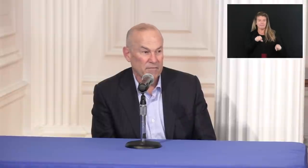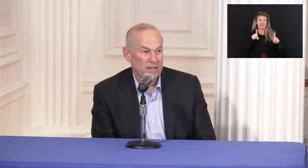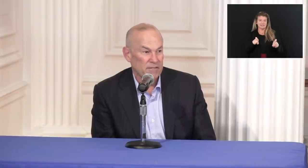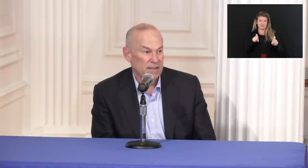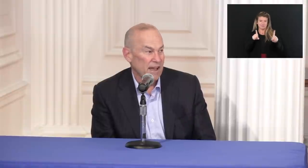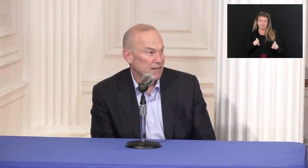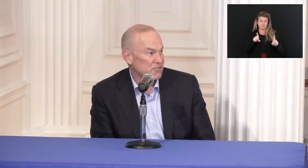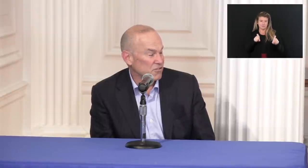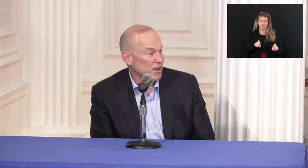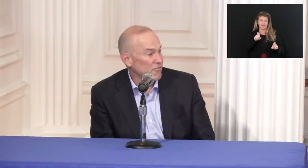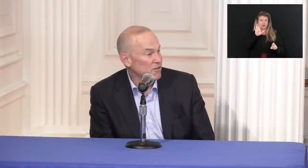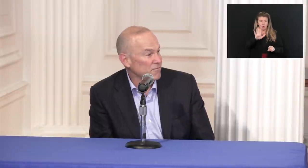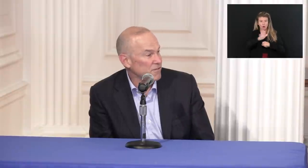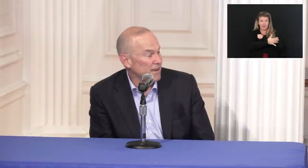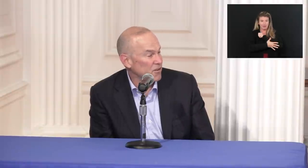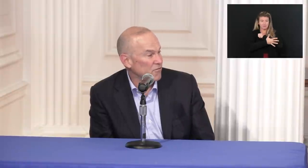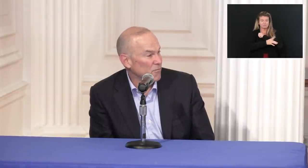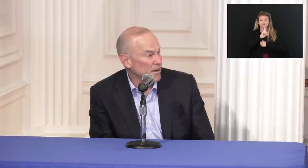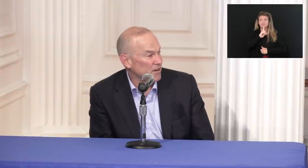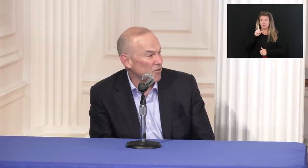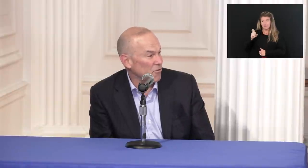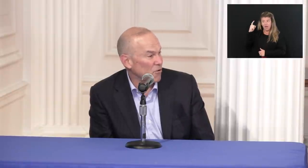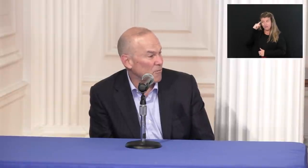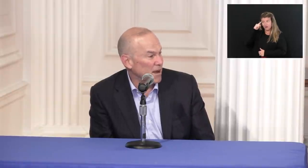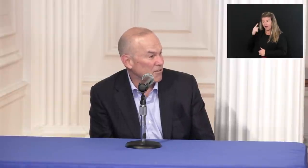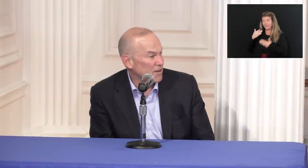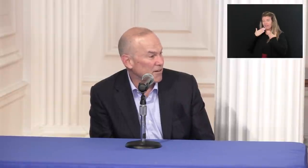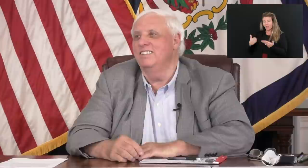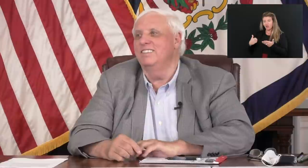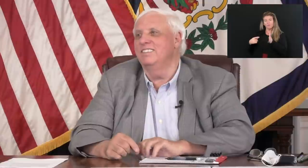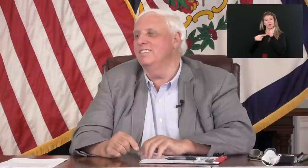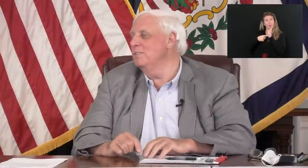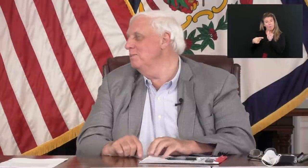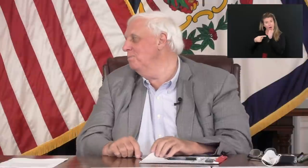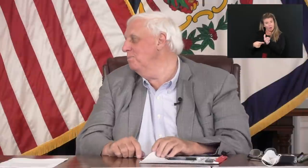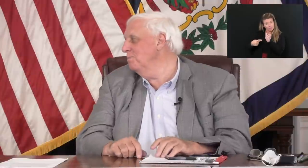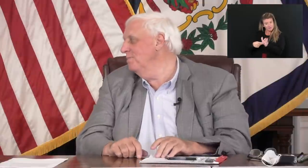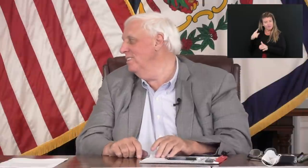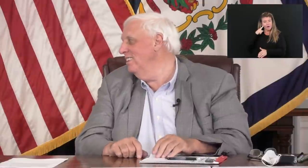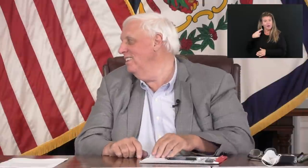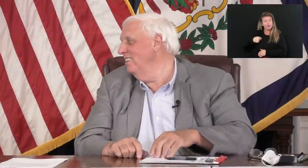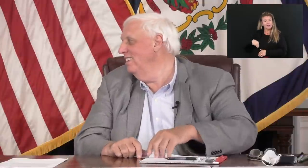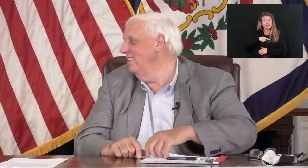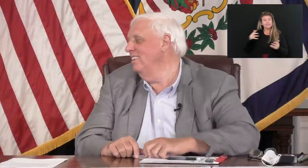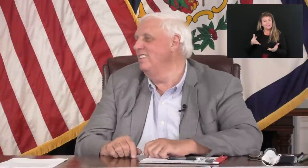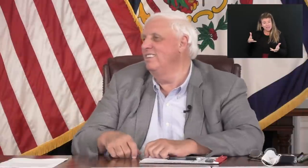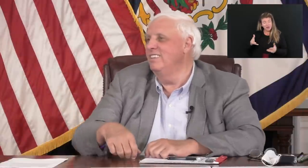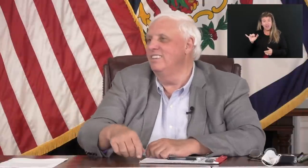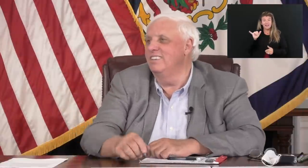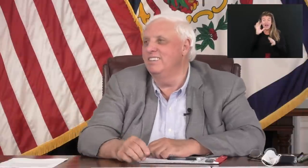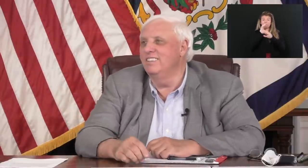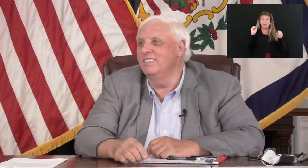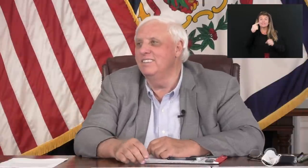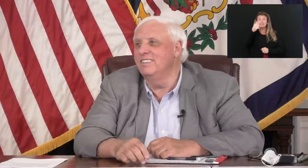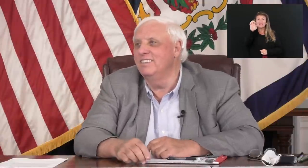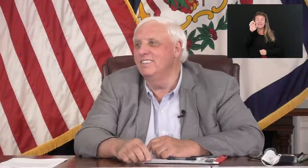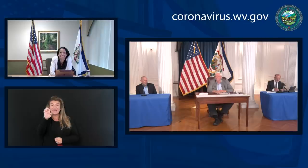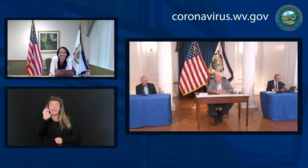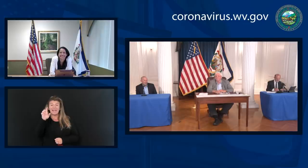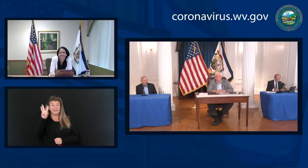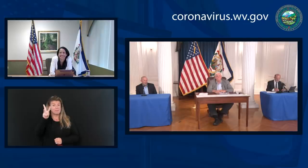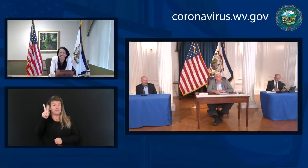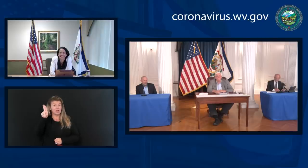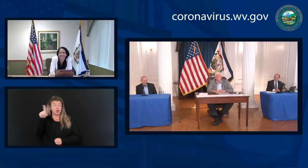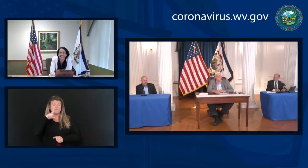in the county. So the governor, thank you for being a great role model here. And as President Gee said one time, the